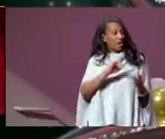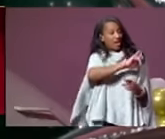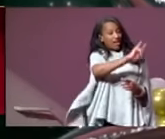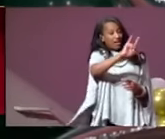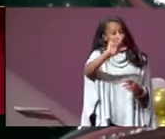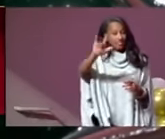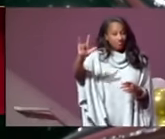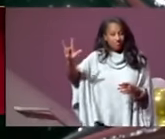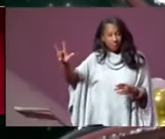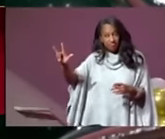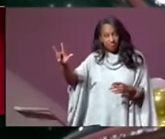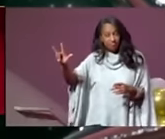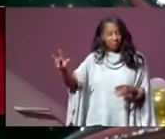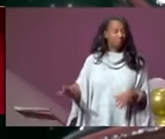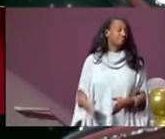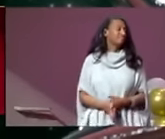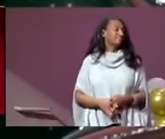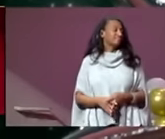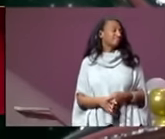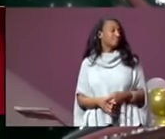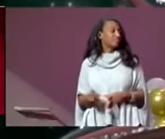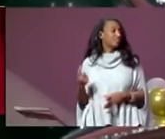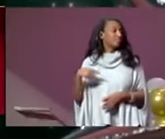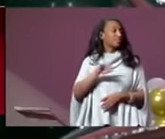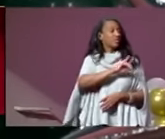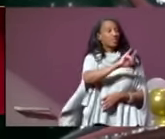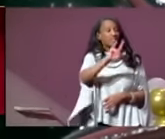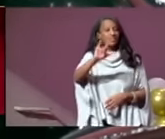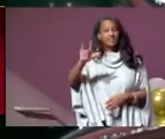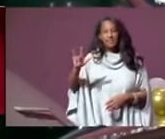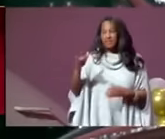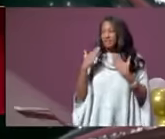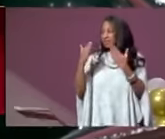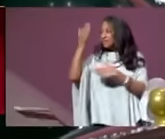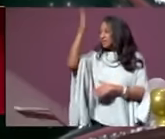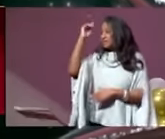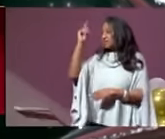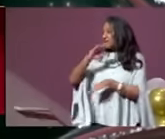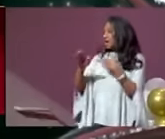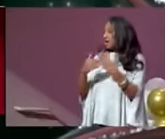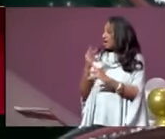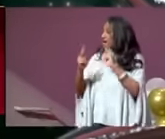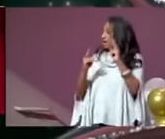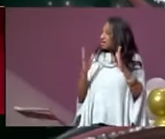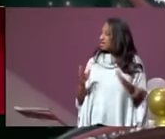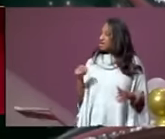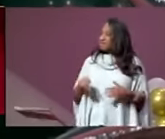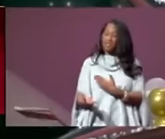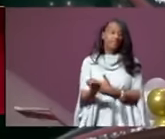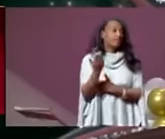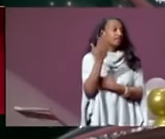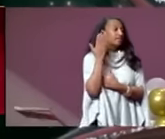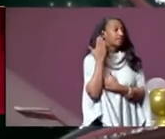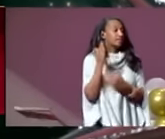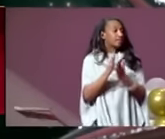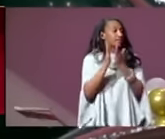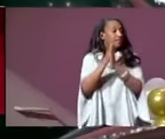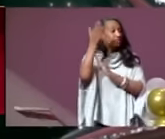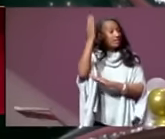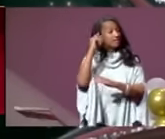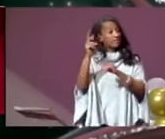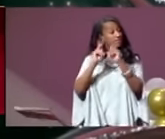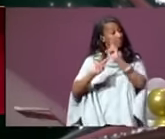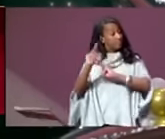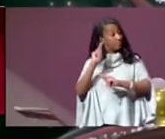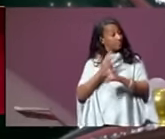but, I love that part, we ain't got nothing but love for you. So we thank God for all of our visitors. One more time, give God praise for those who are visiting with